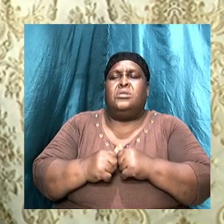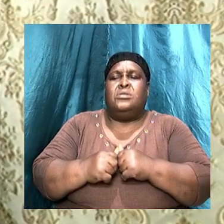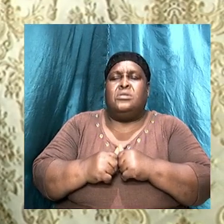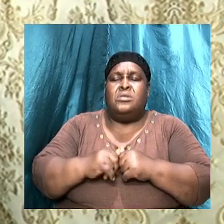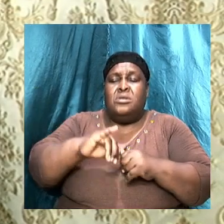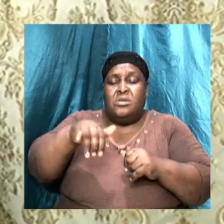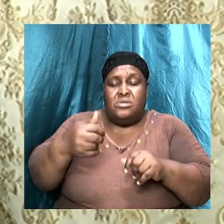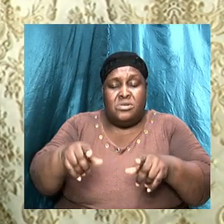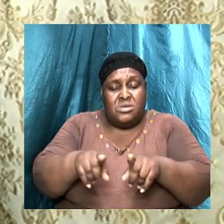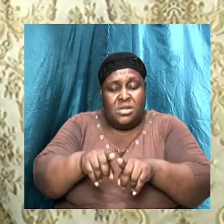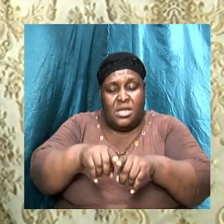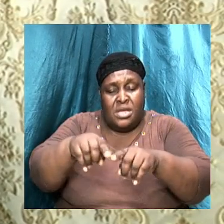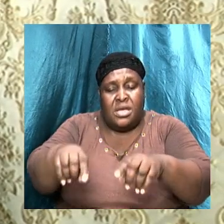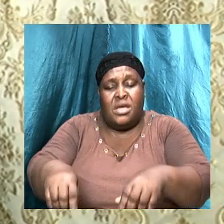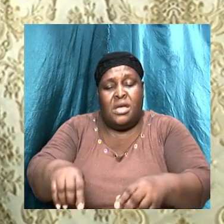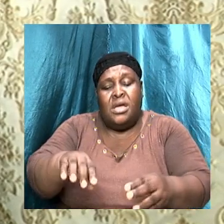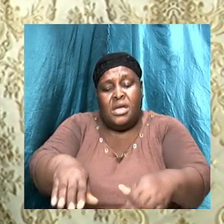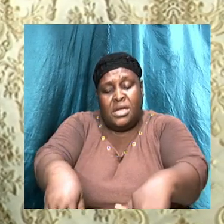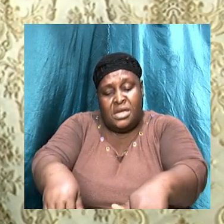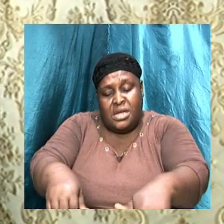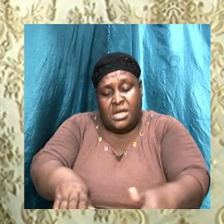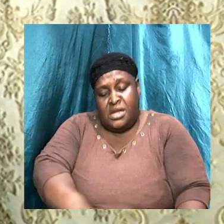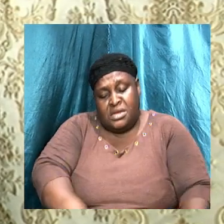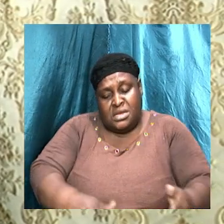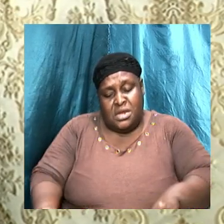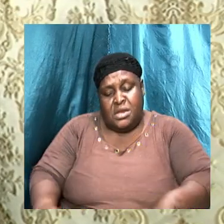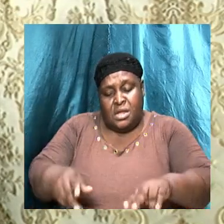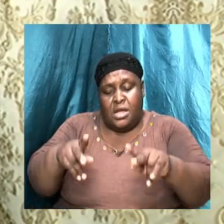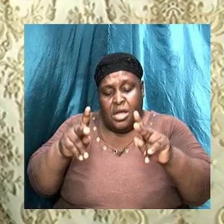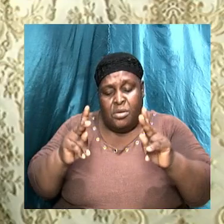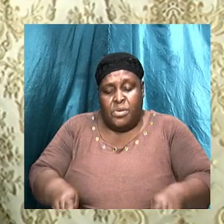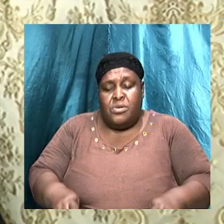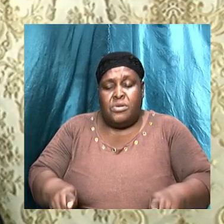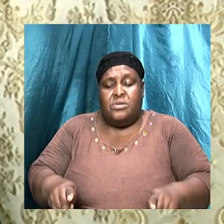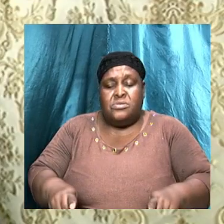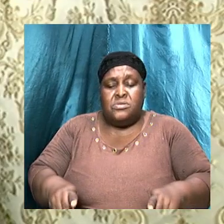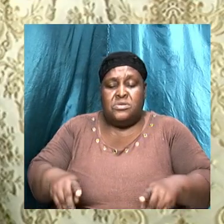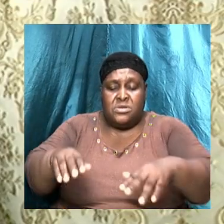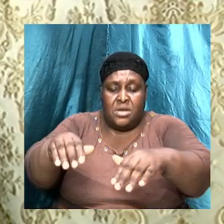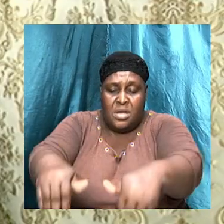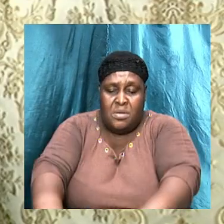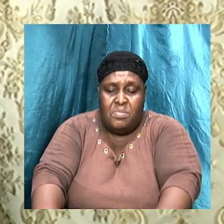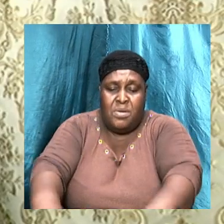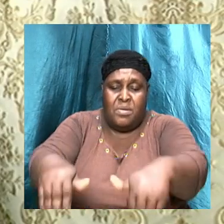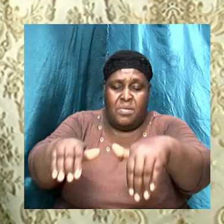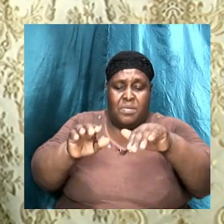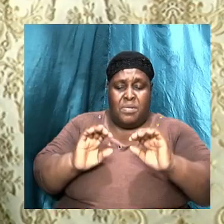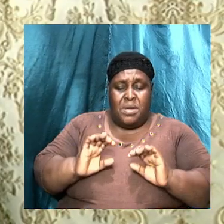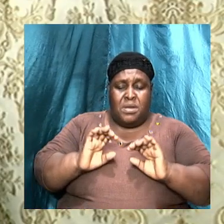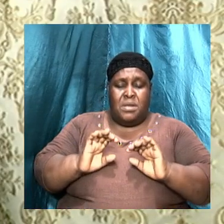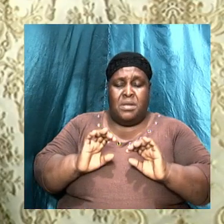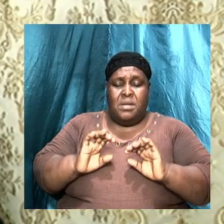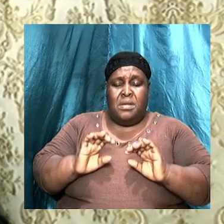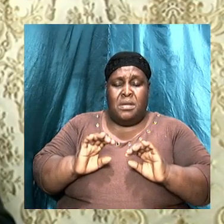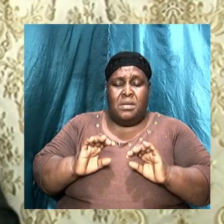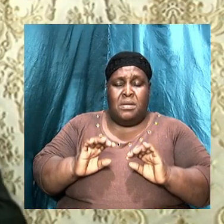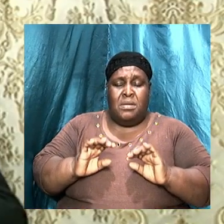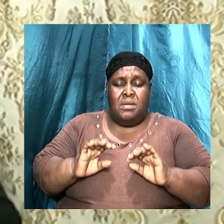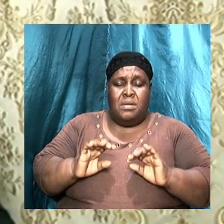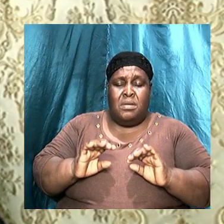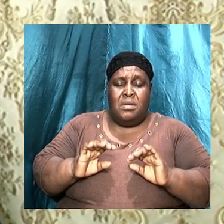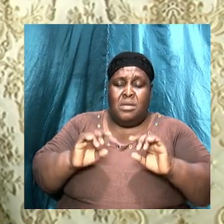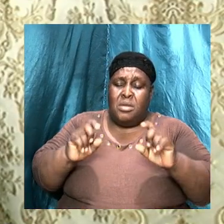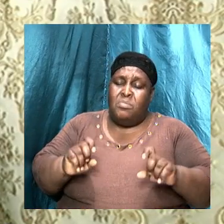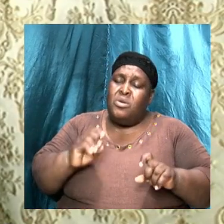is buried. Amen. So it is that a person who is going to be baptized must be